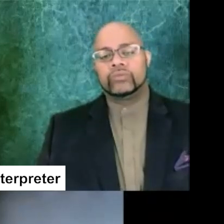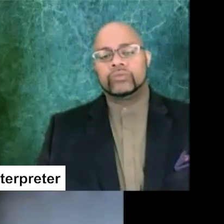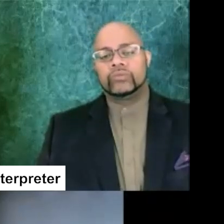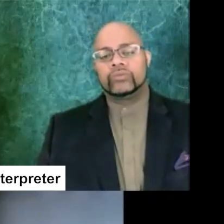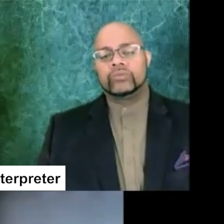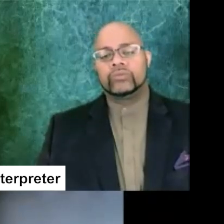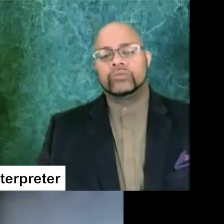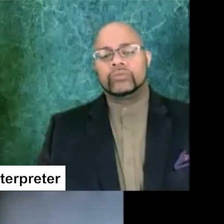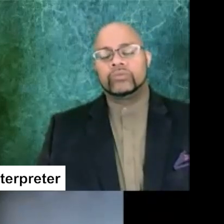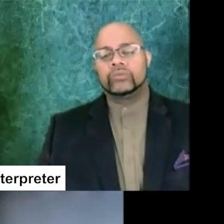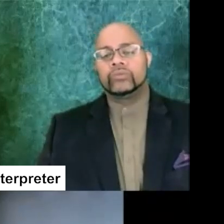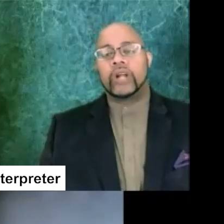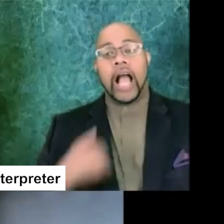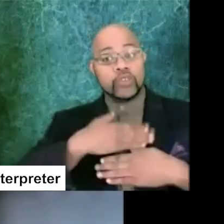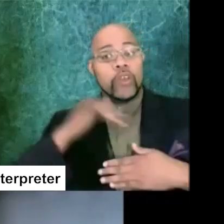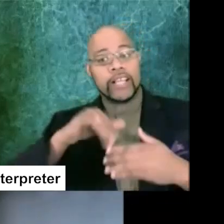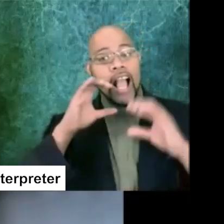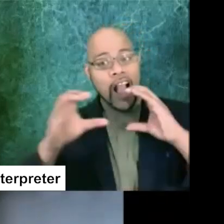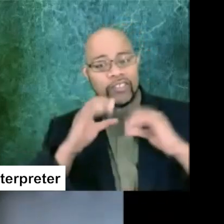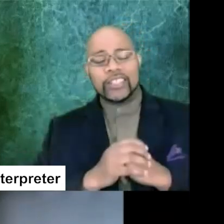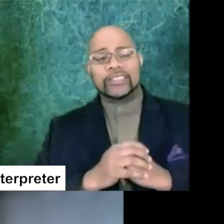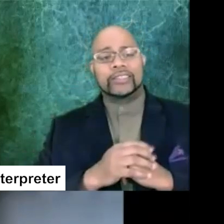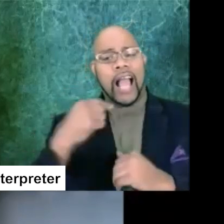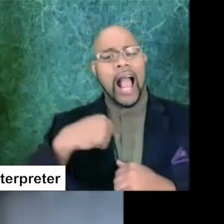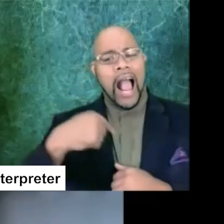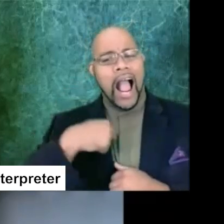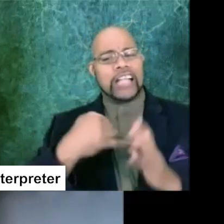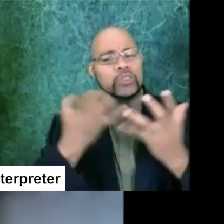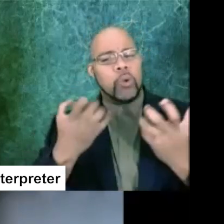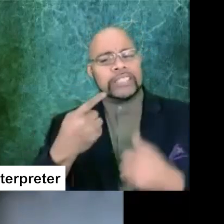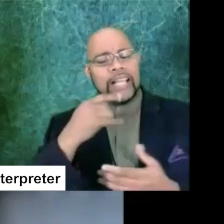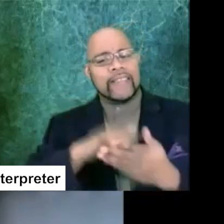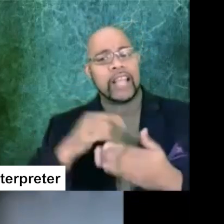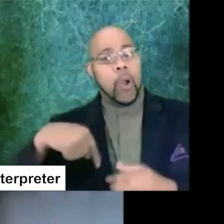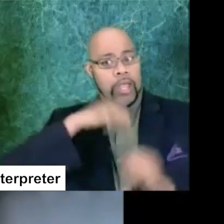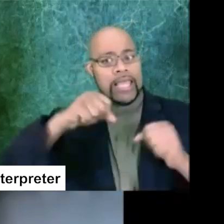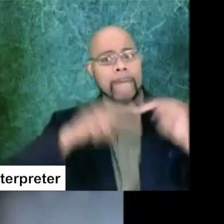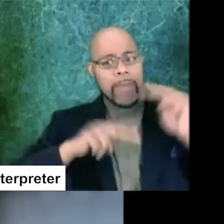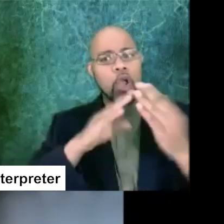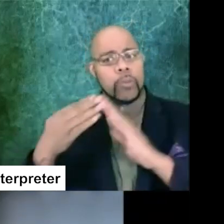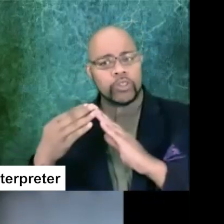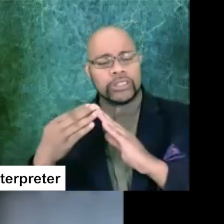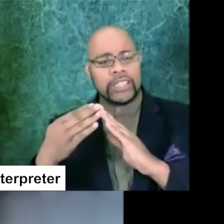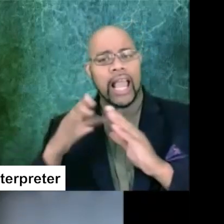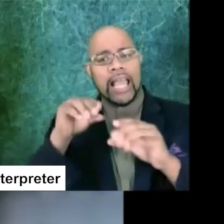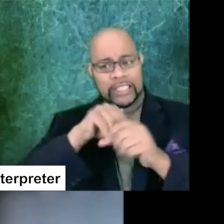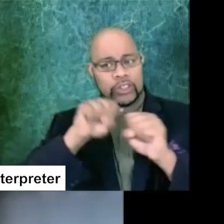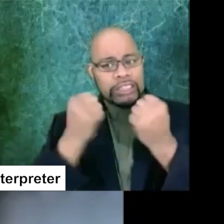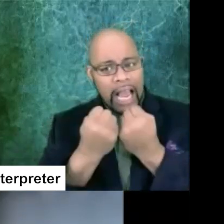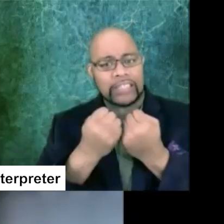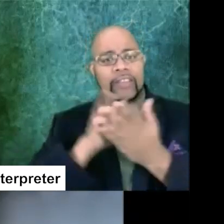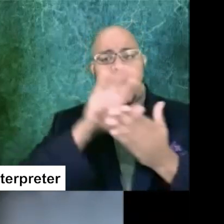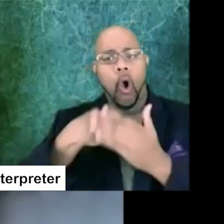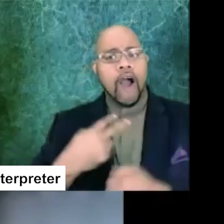so. I enjoyed this conversation, and I just want to say that we can build the communities and societies where all